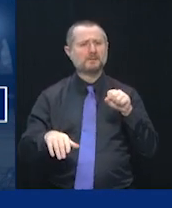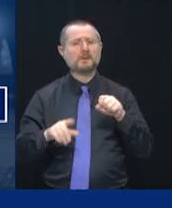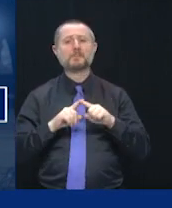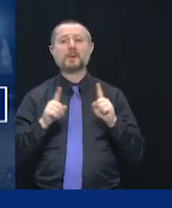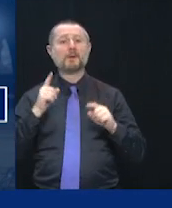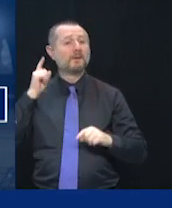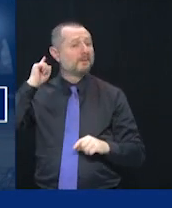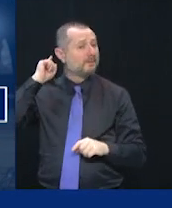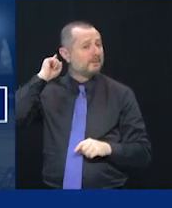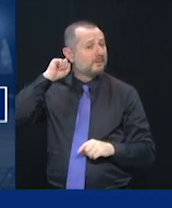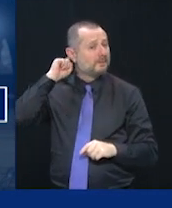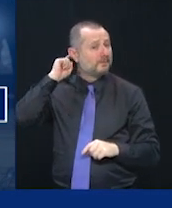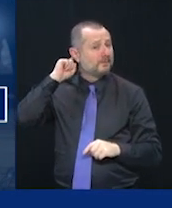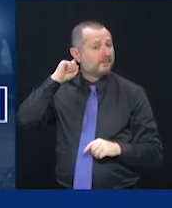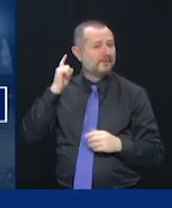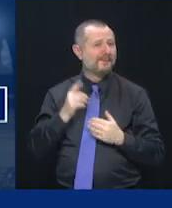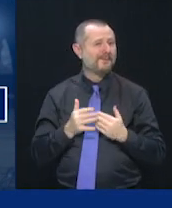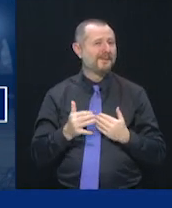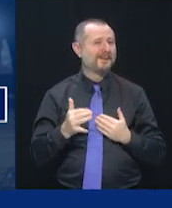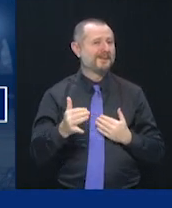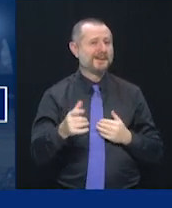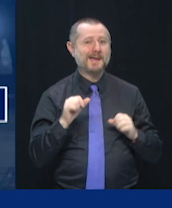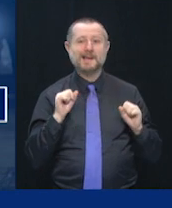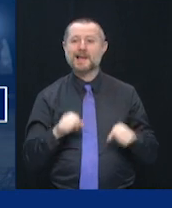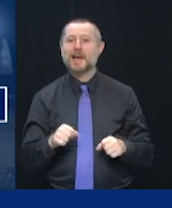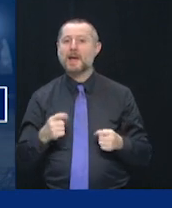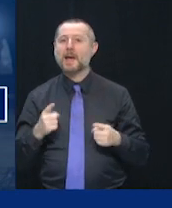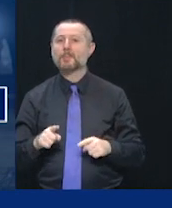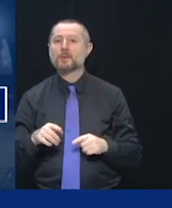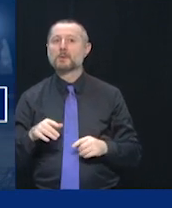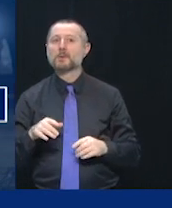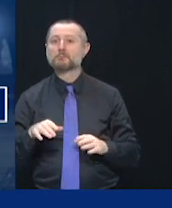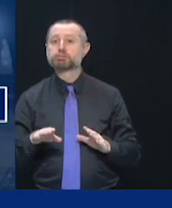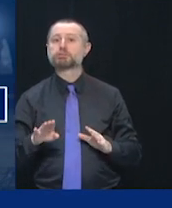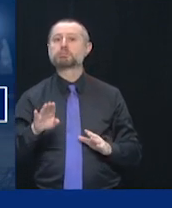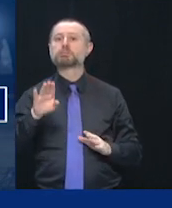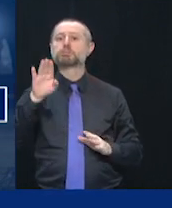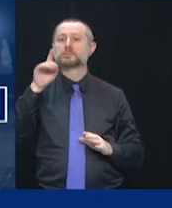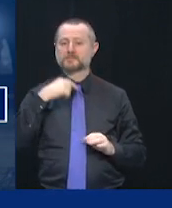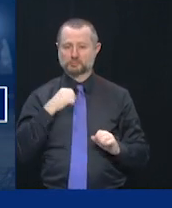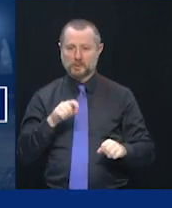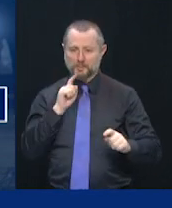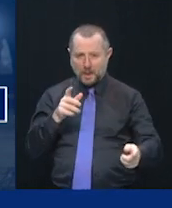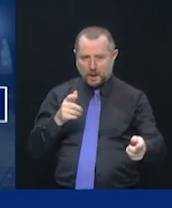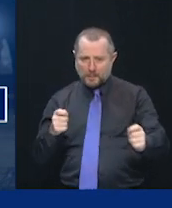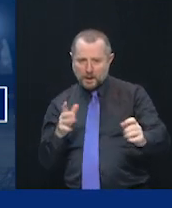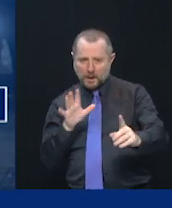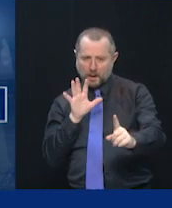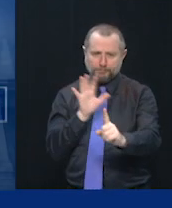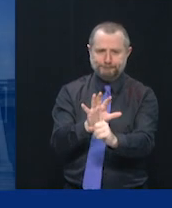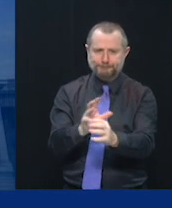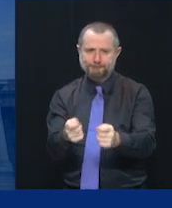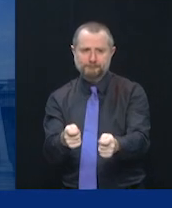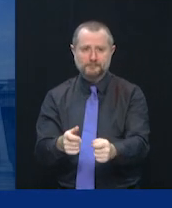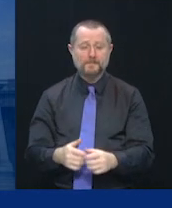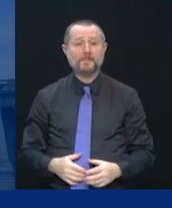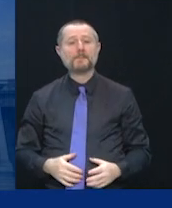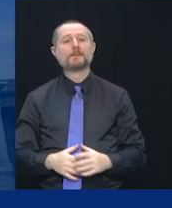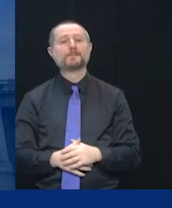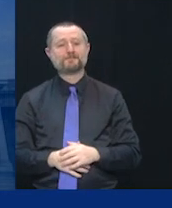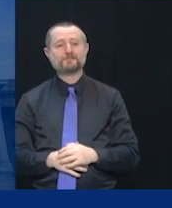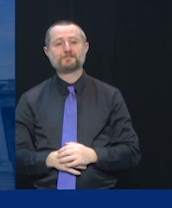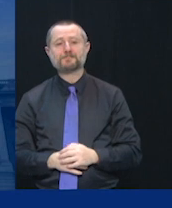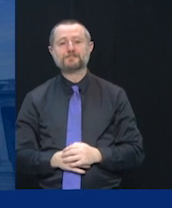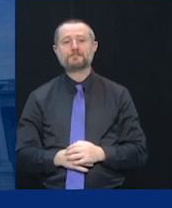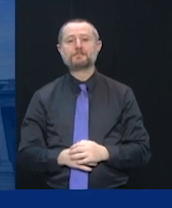pitcher has the capacity to throw a curveball. And we are ready for the curveball if that pitch comes.